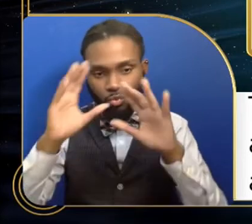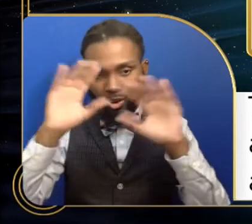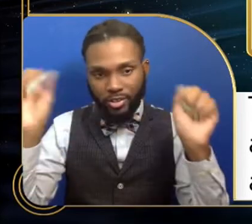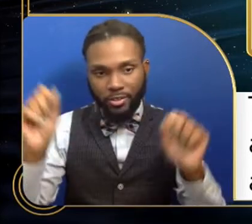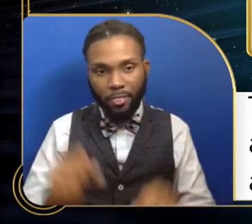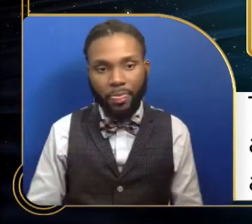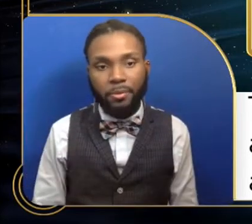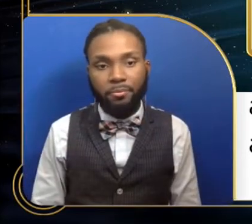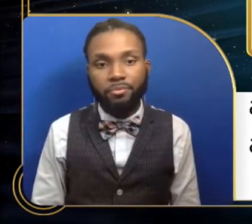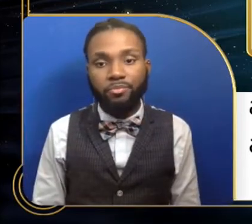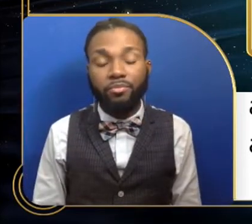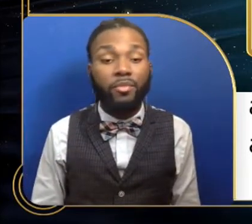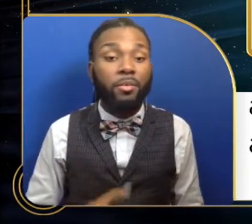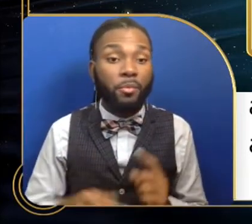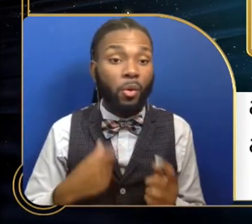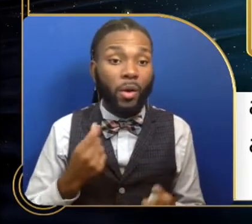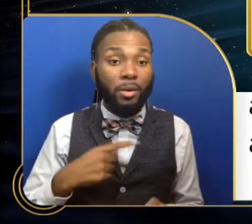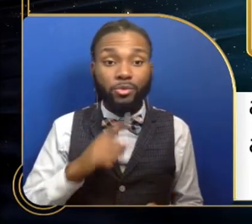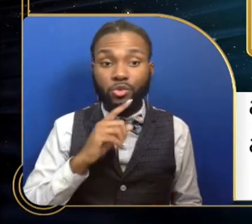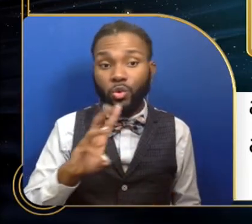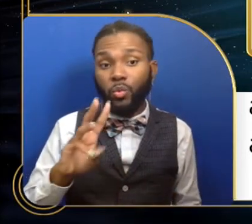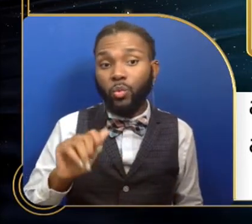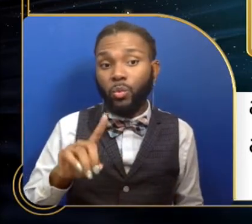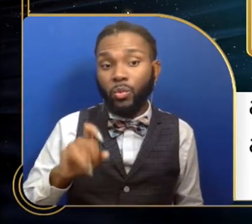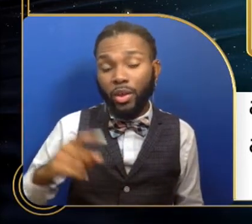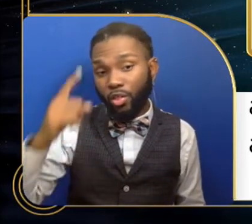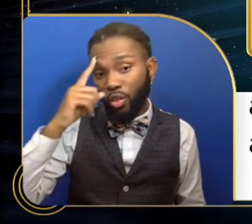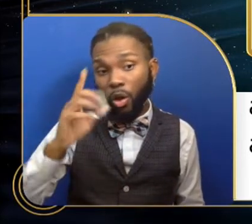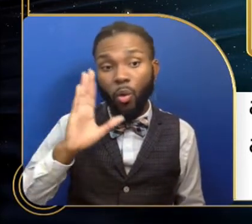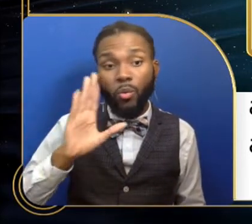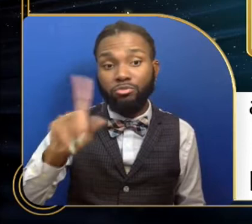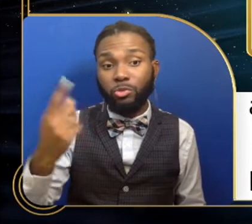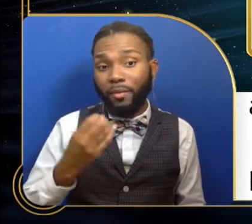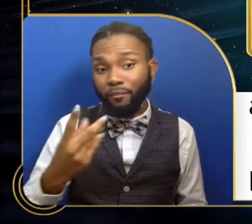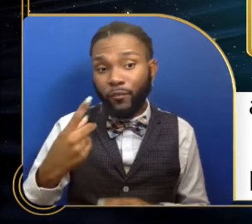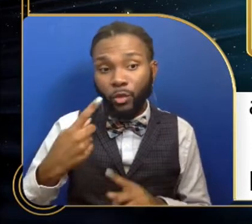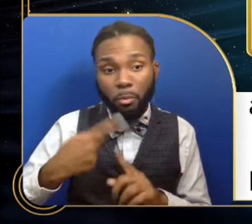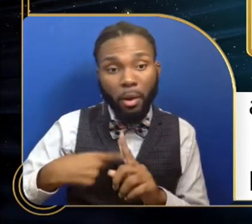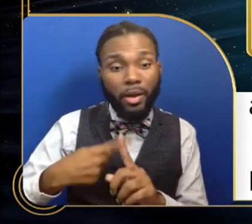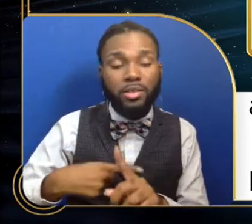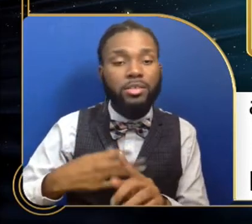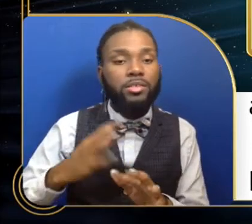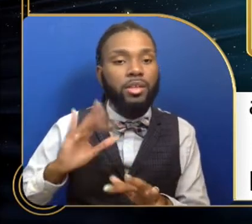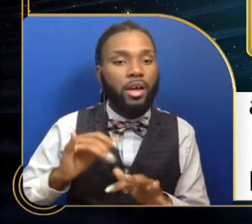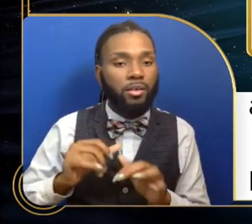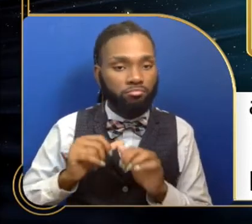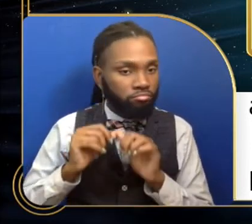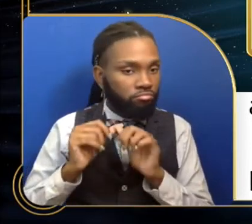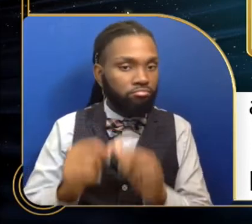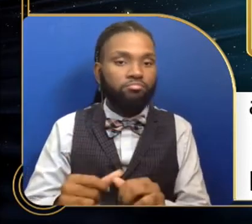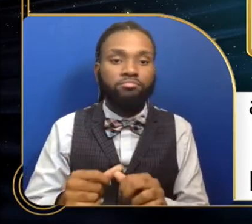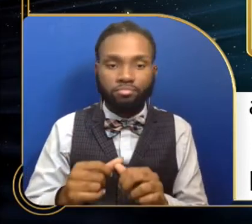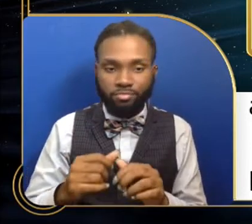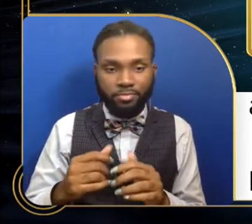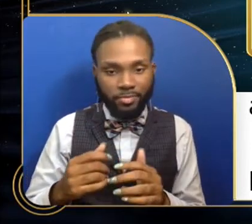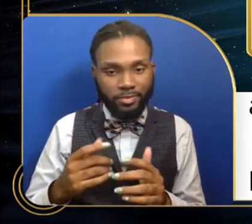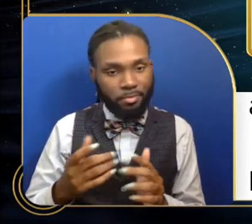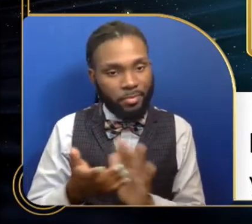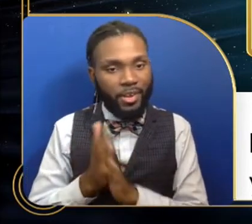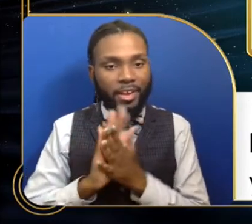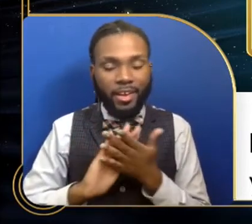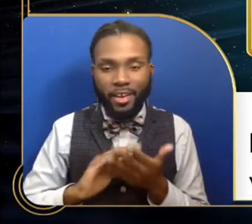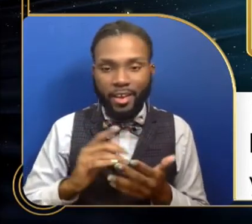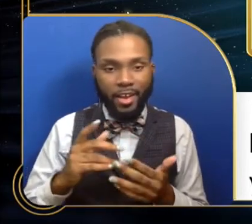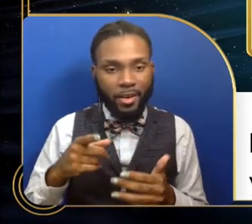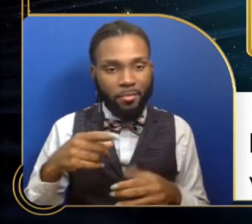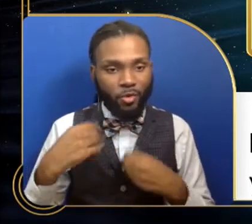sure Wade thought would probably be just a few months' gig turned into providing, yet again, crucial leadership